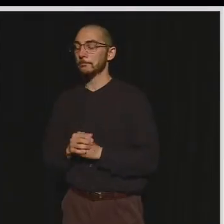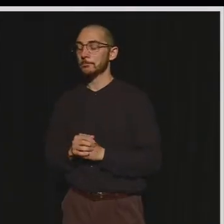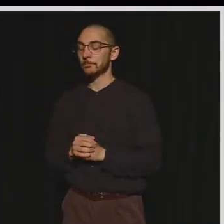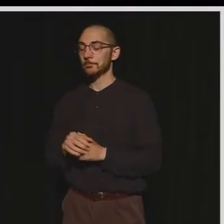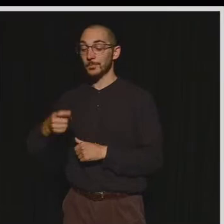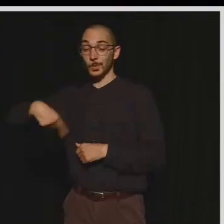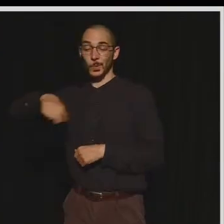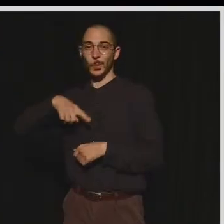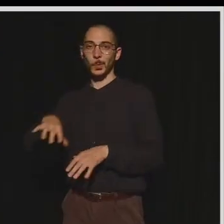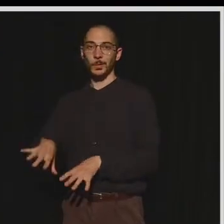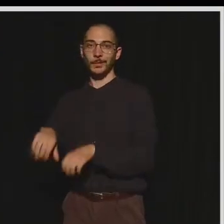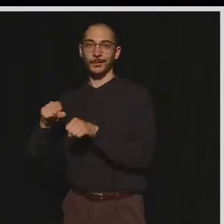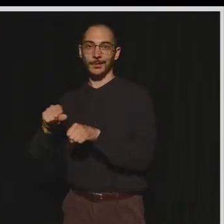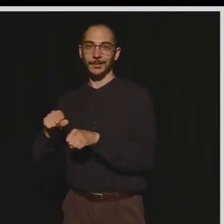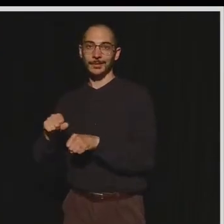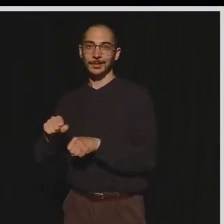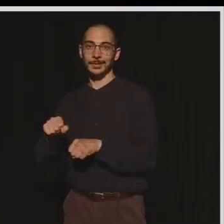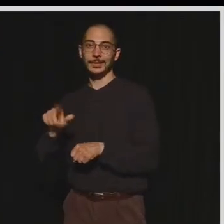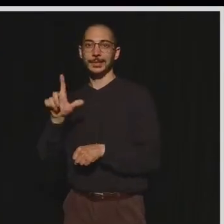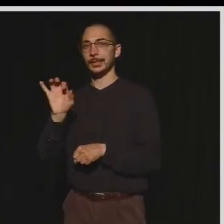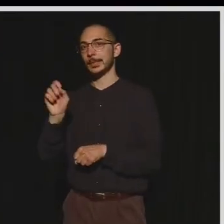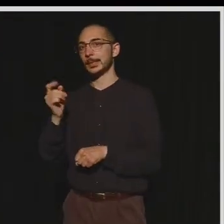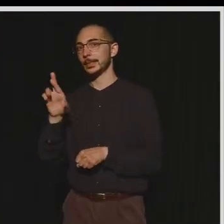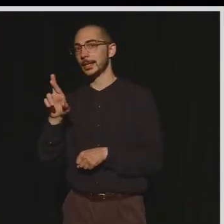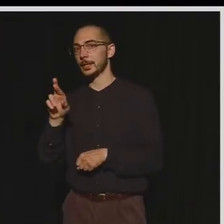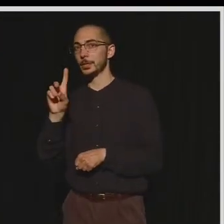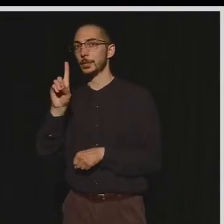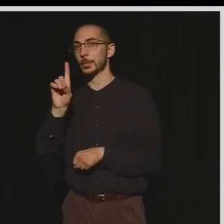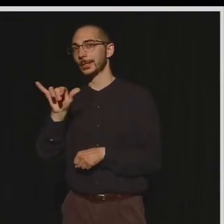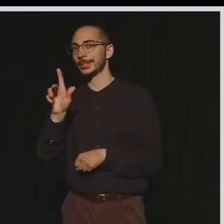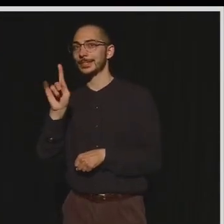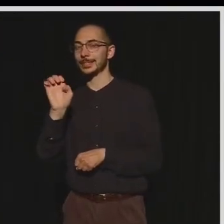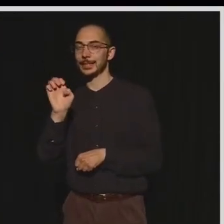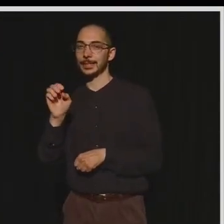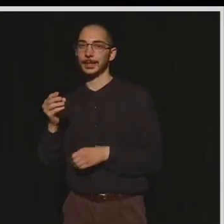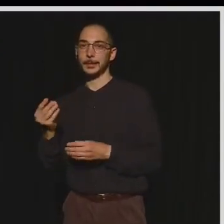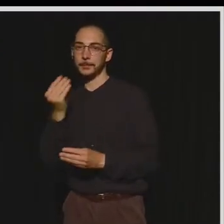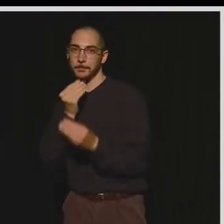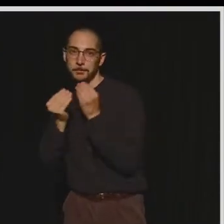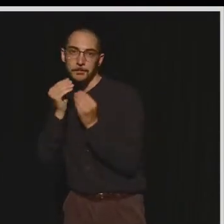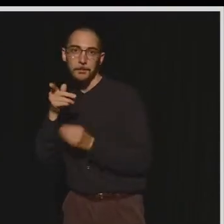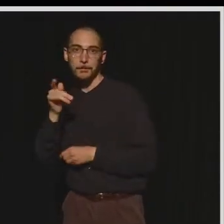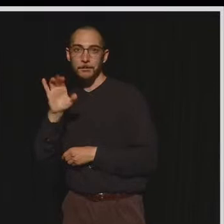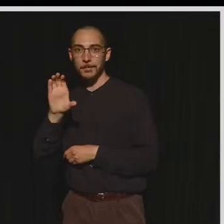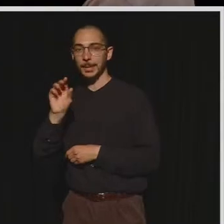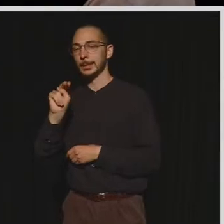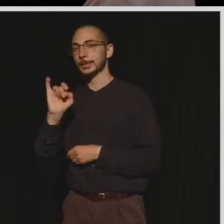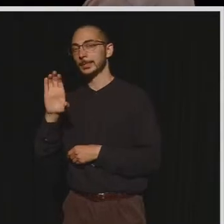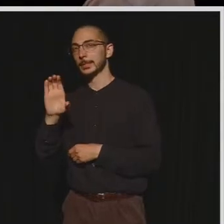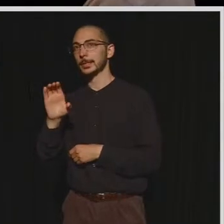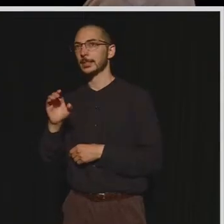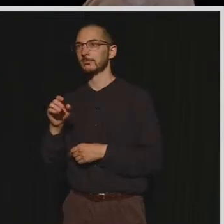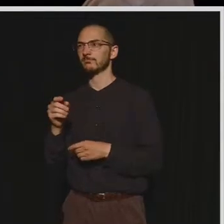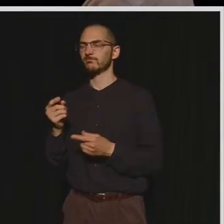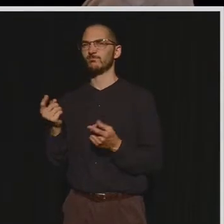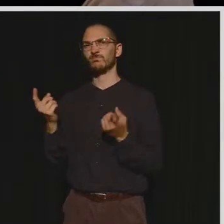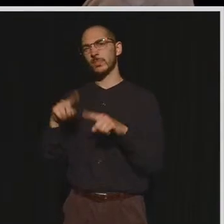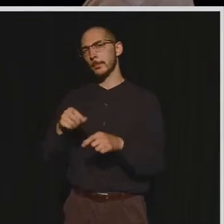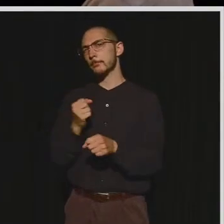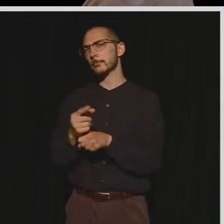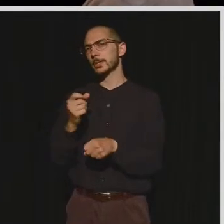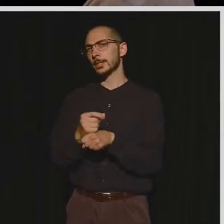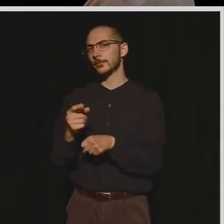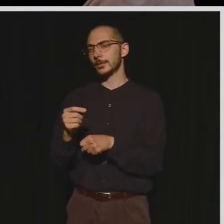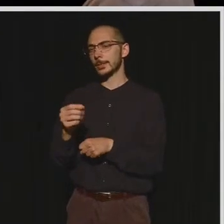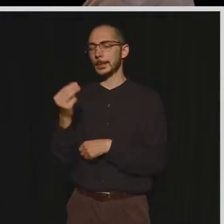Pride, which is the sort of cool down at Trout Lake. And again, there's a dyke tree that we sit under. We hang a